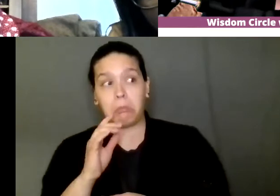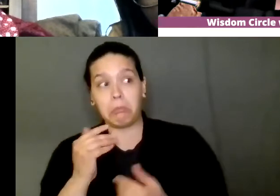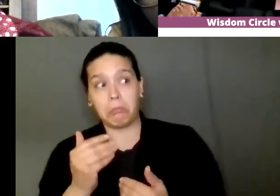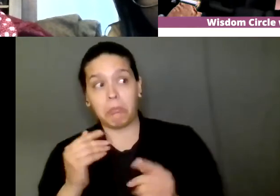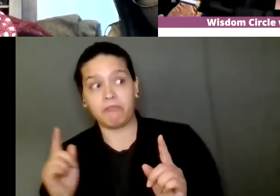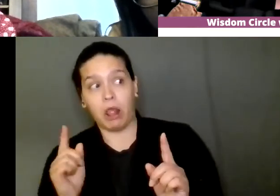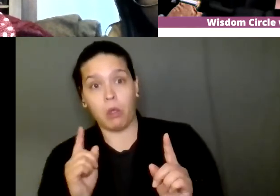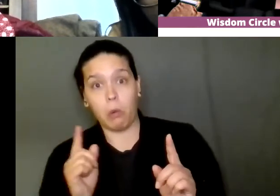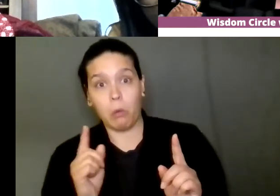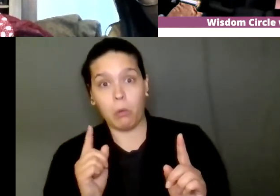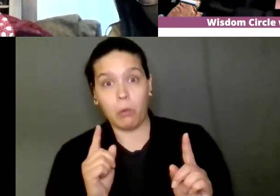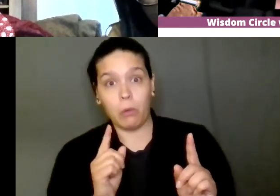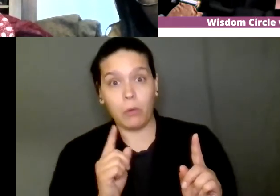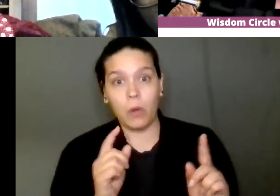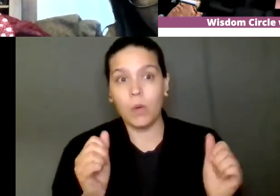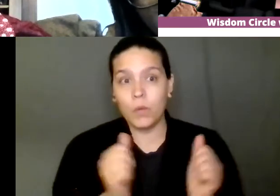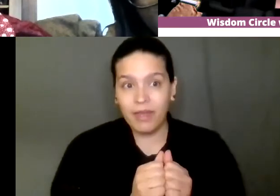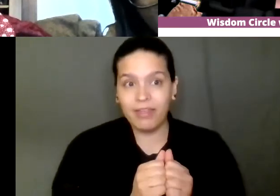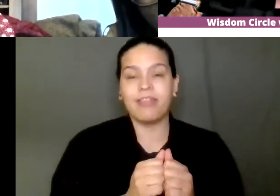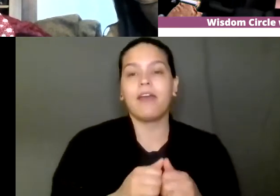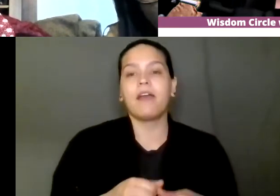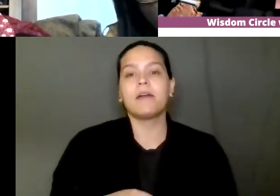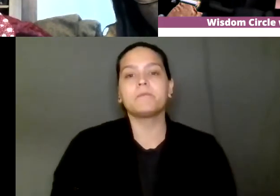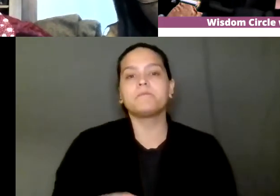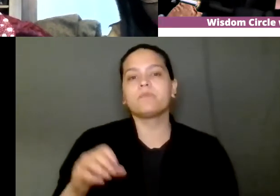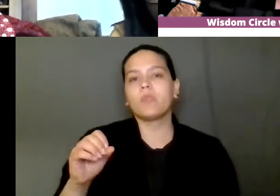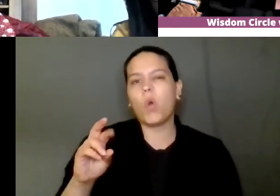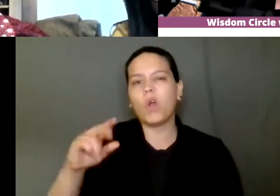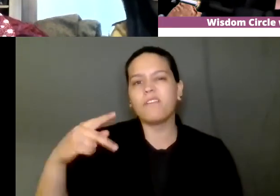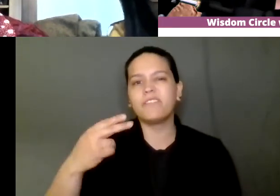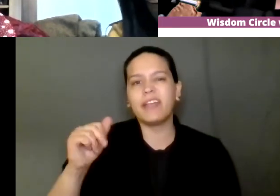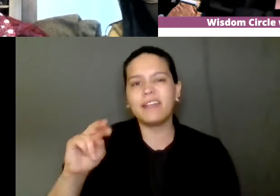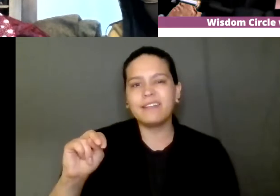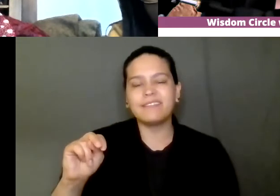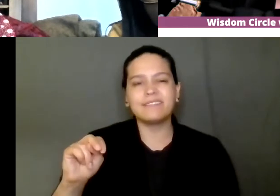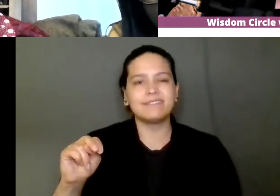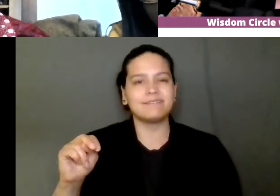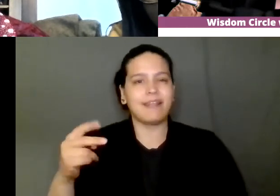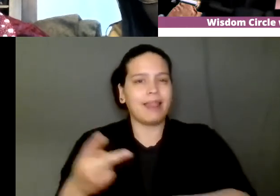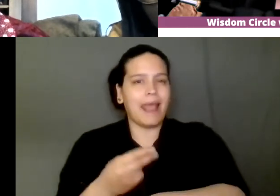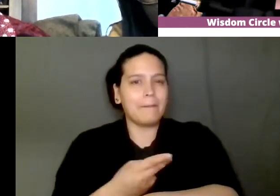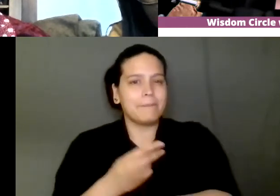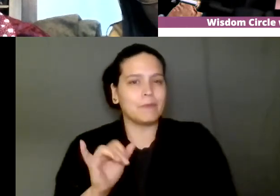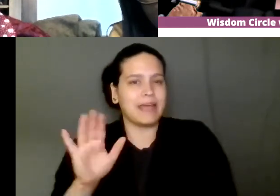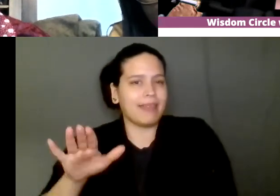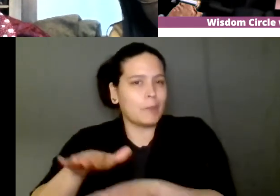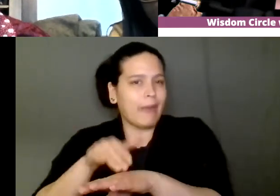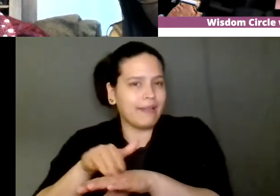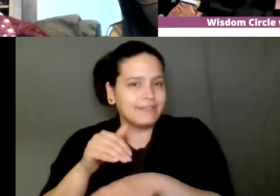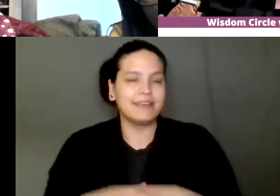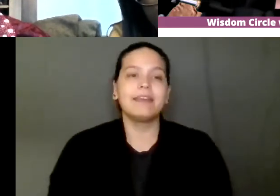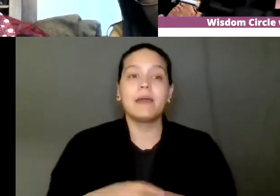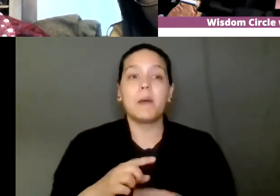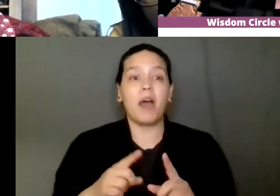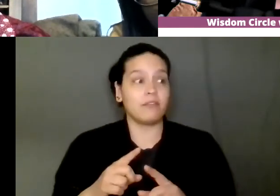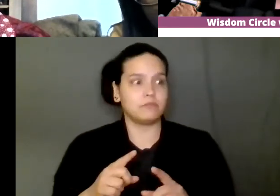school with an orphan lamb that, you know, was like their pet. So, but she never went into this inside the school